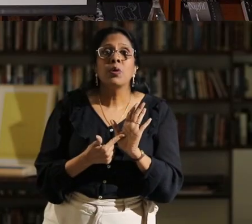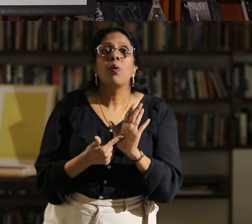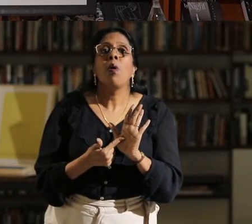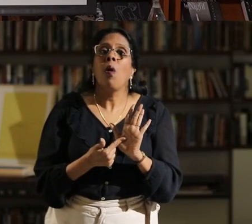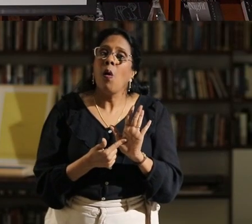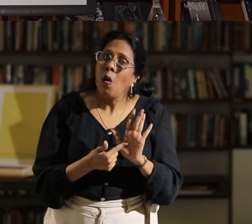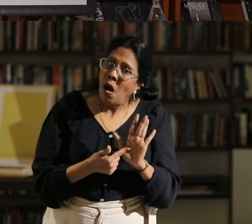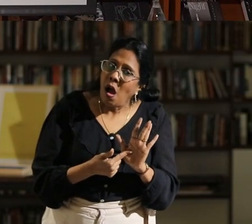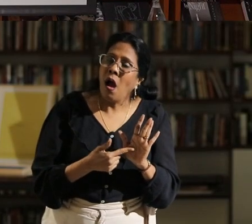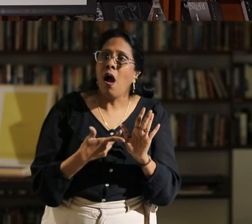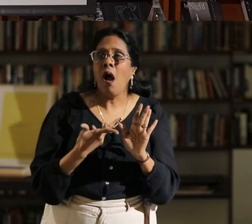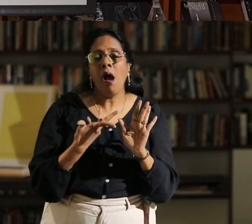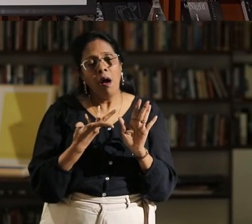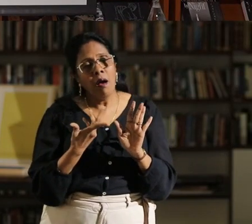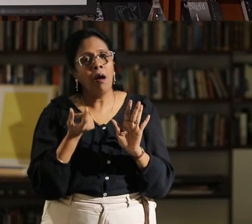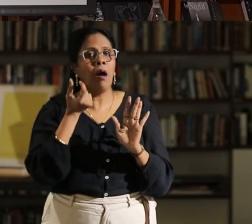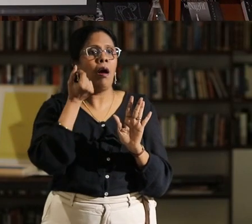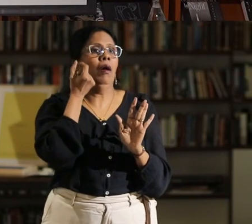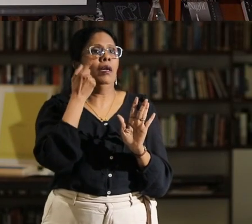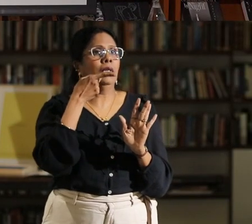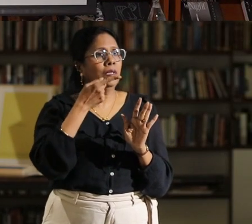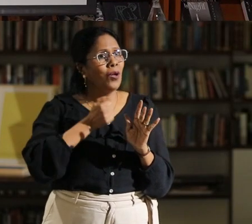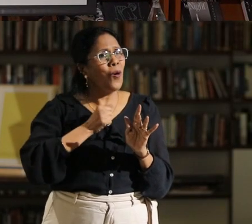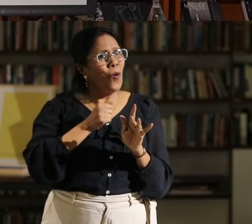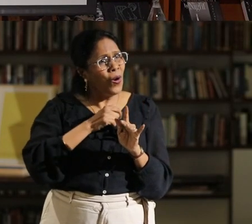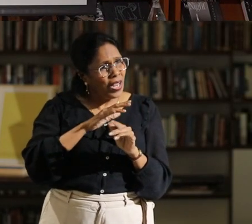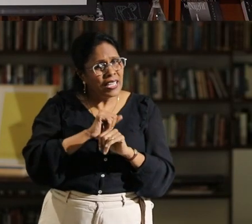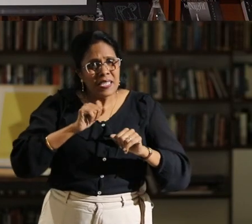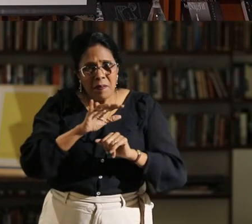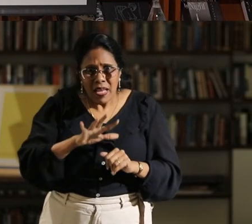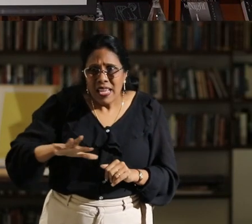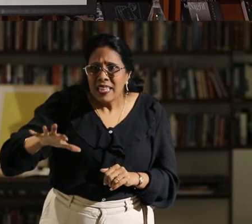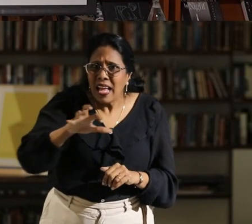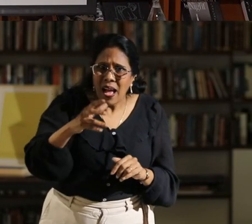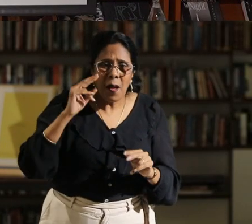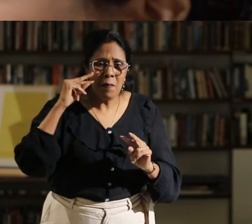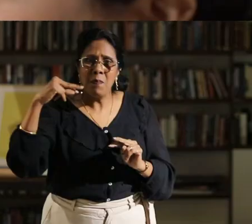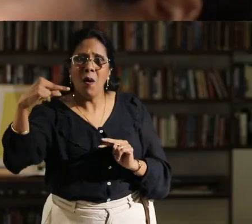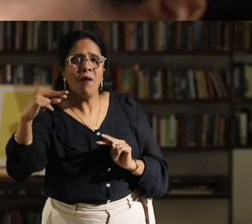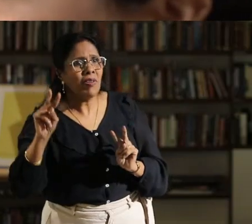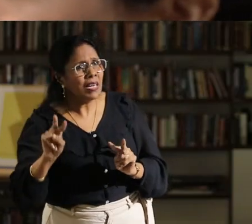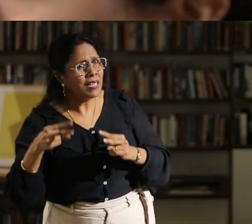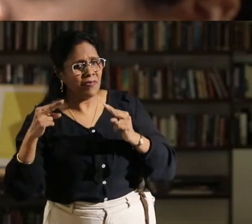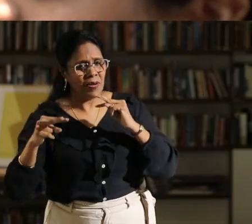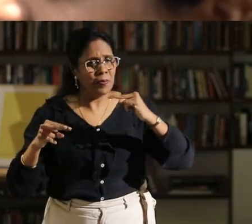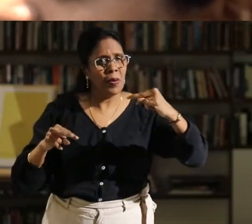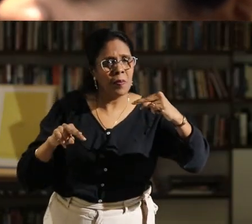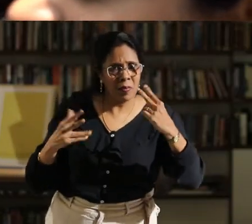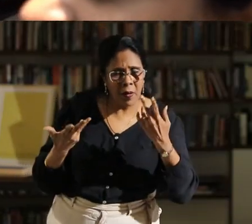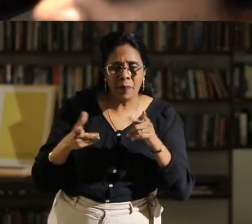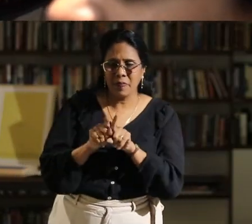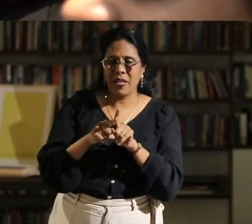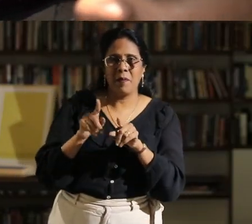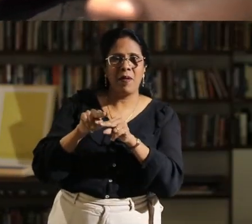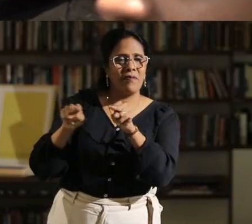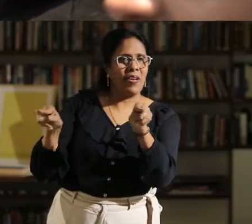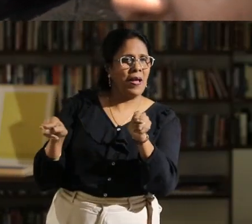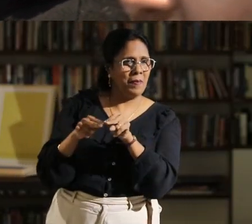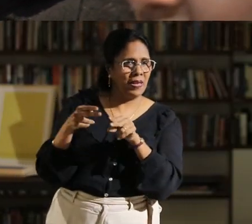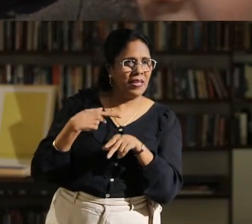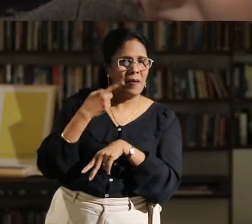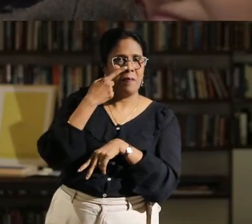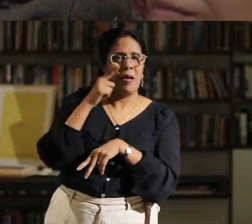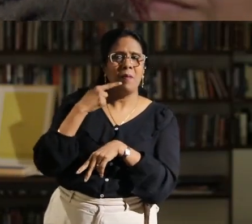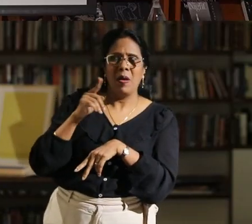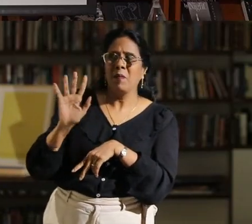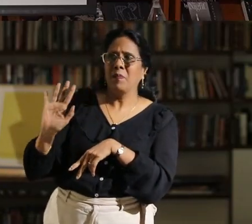make people realize that their own space has got different points of view. Like we all, in families, we tell our parents, like, "Aapko